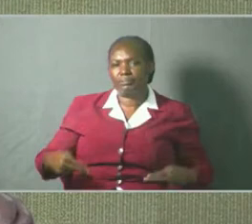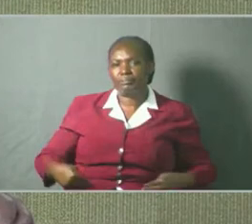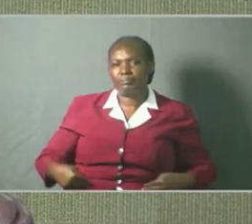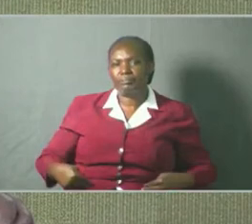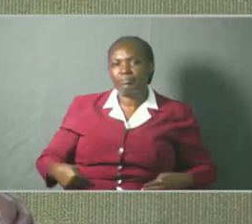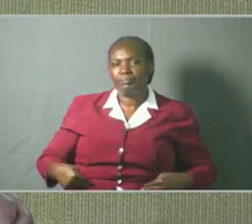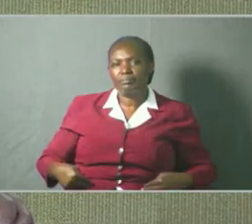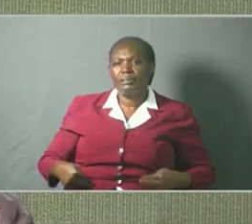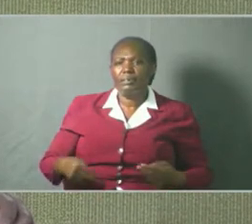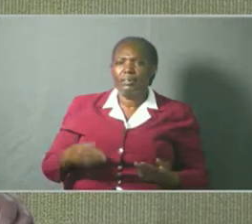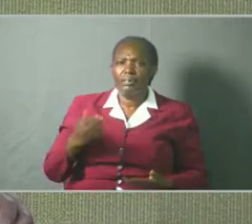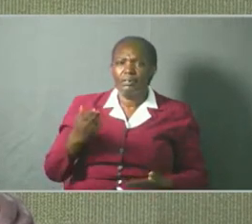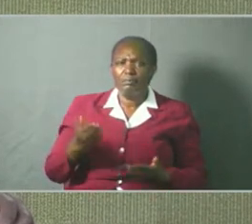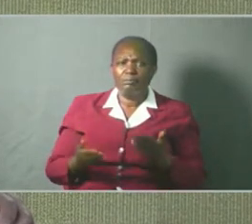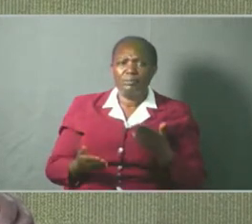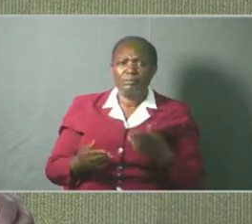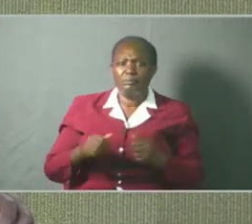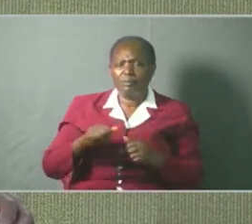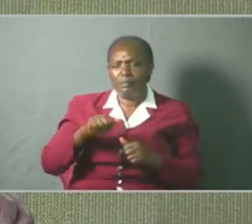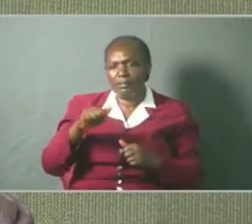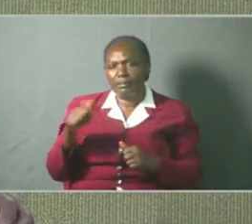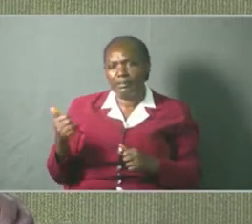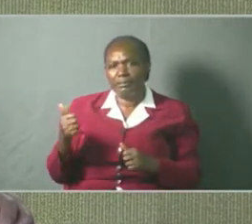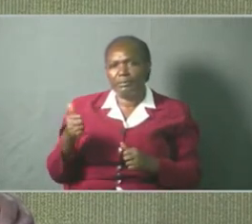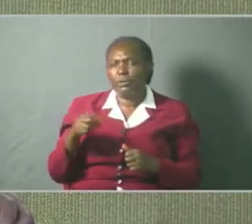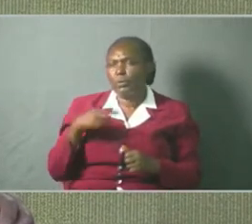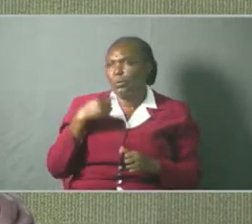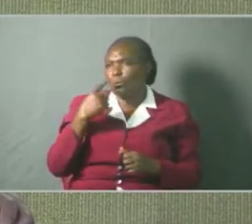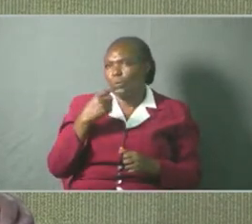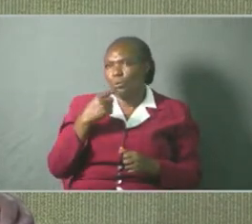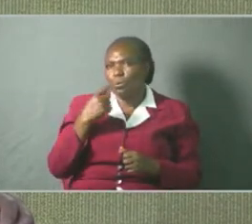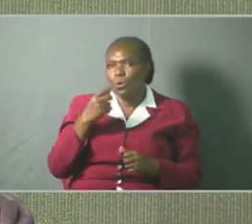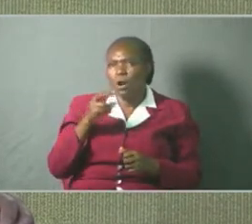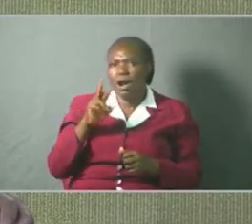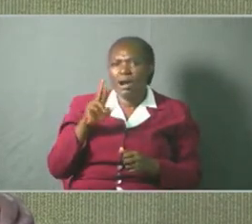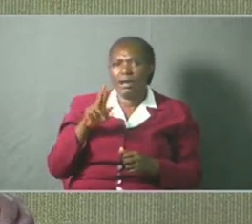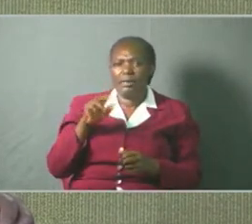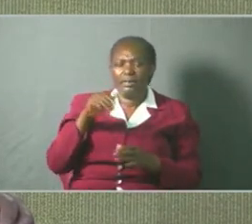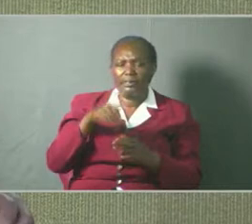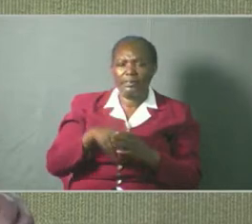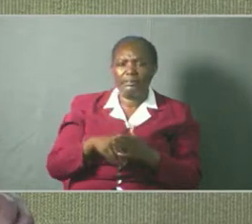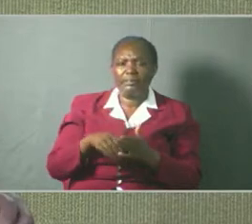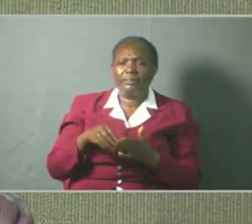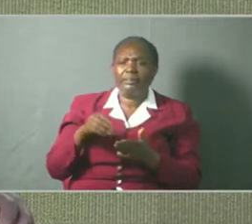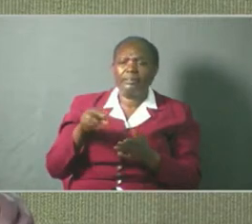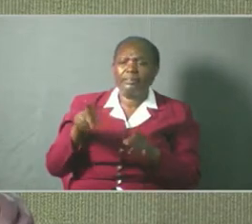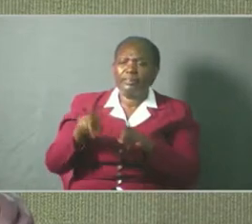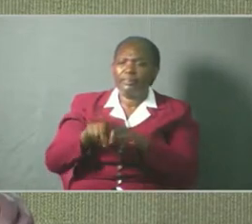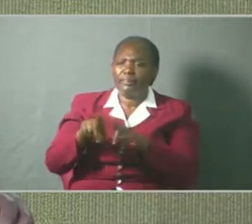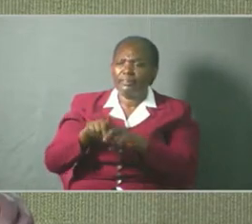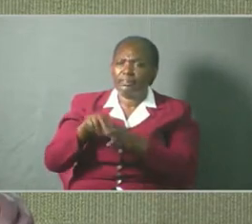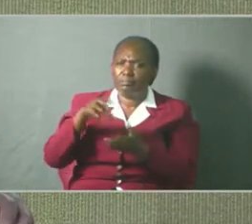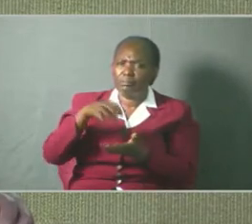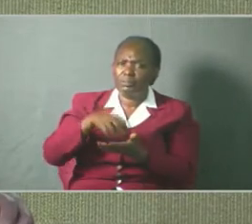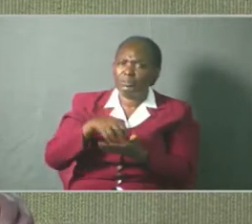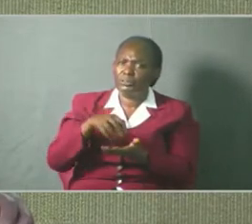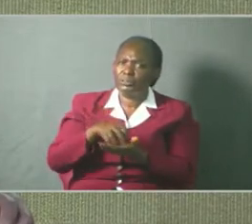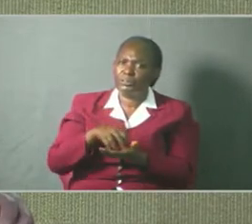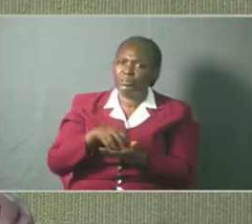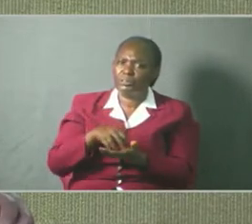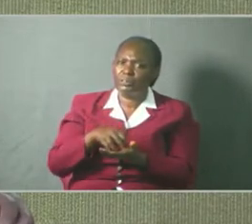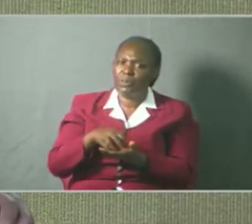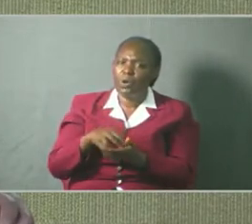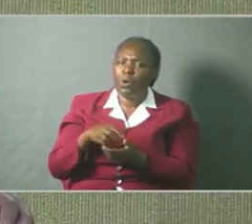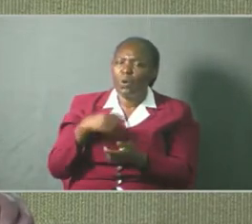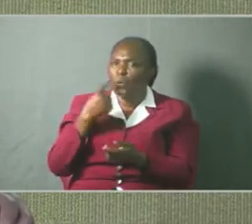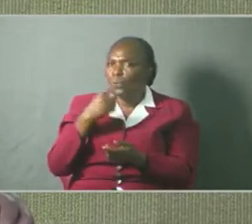There may be others who are in that position but did not get a chance to come in